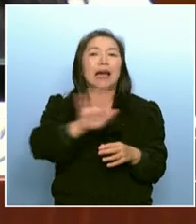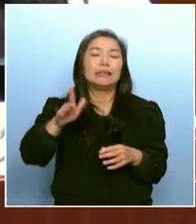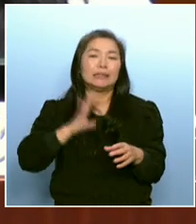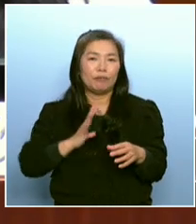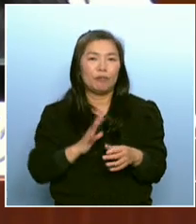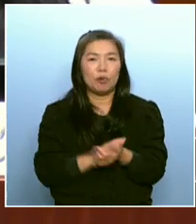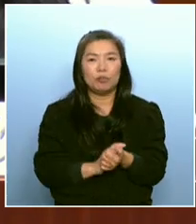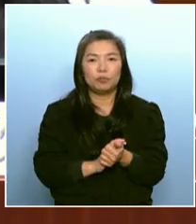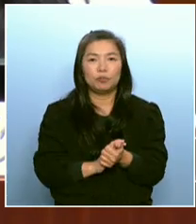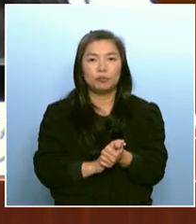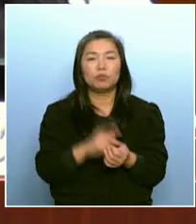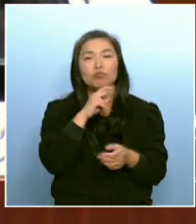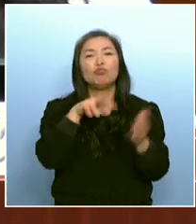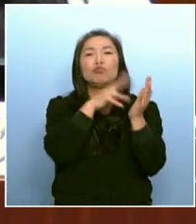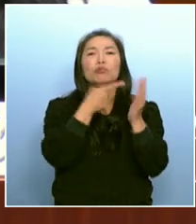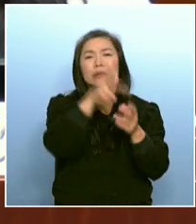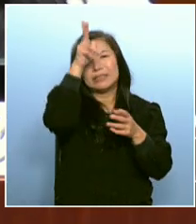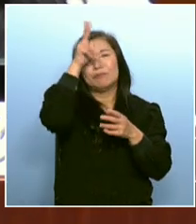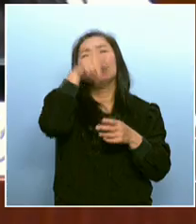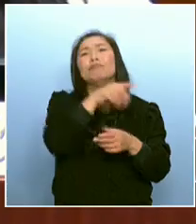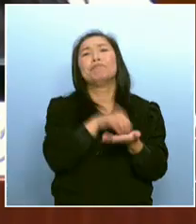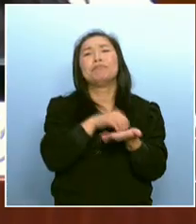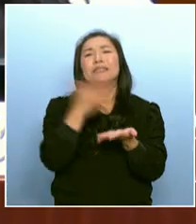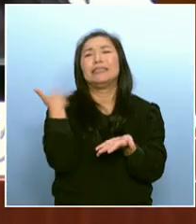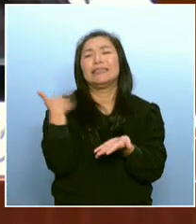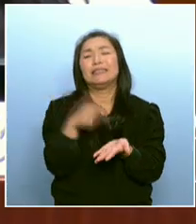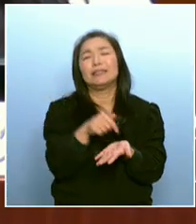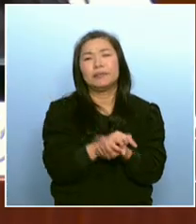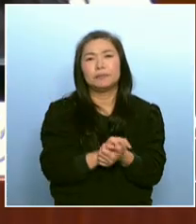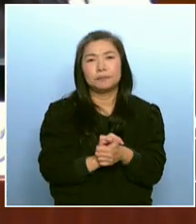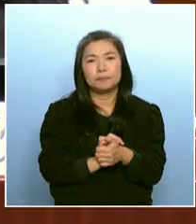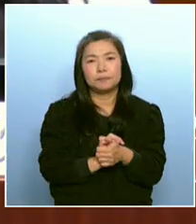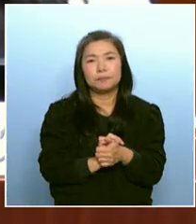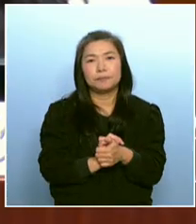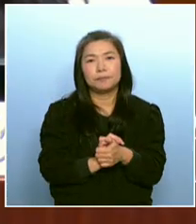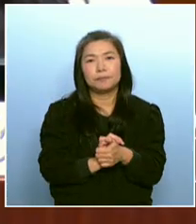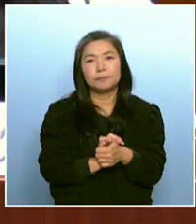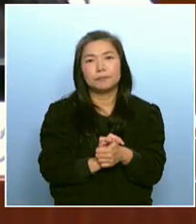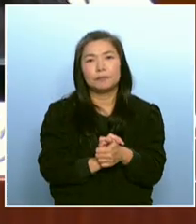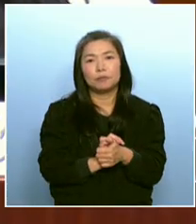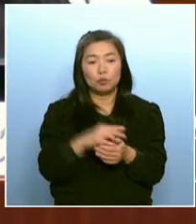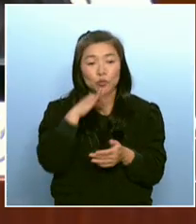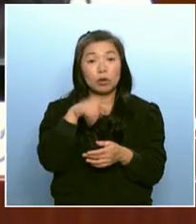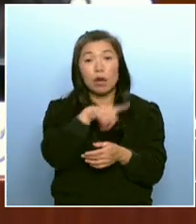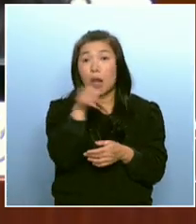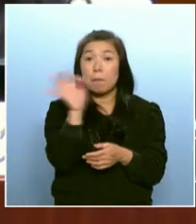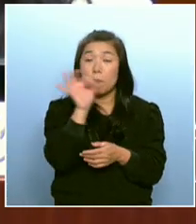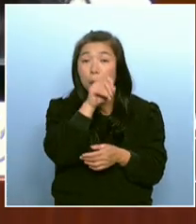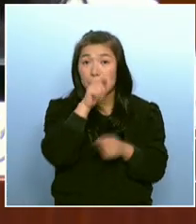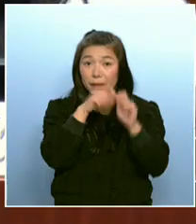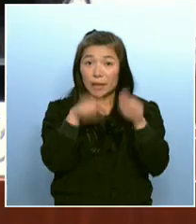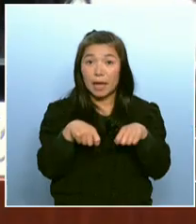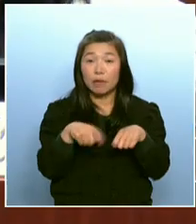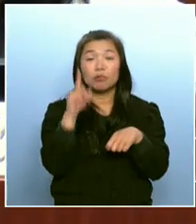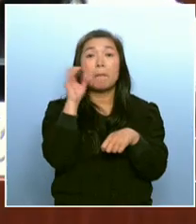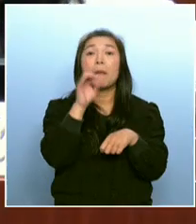you've explained that. You said that this is about $50 million and that you do not want to chop the project into